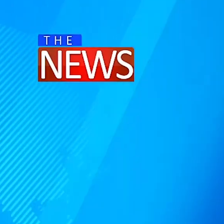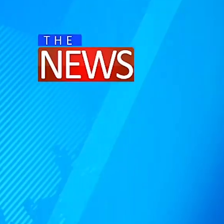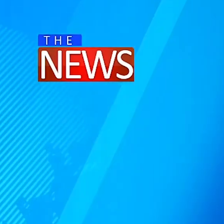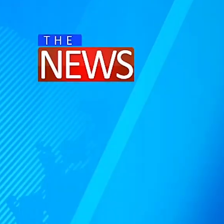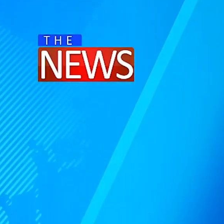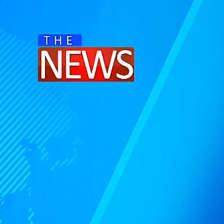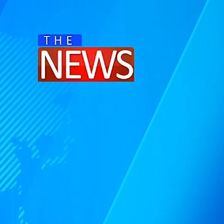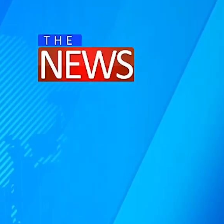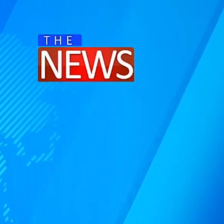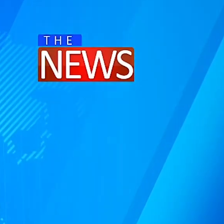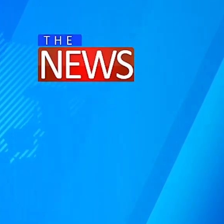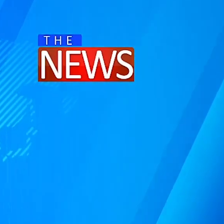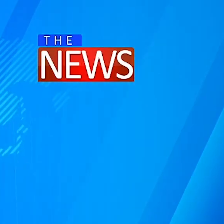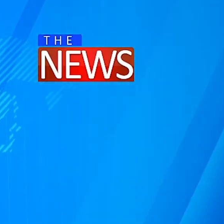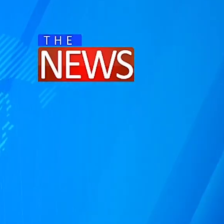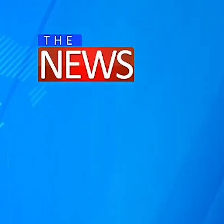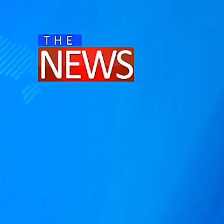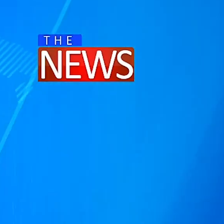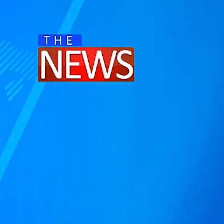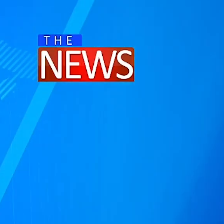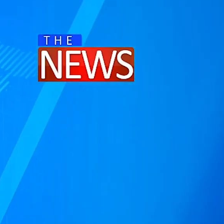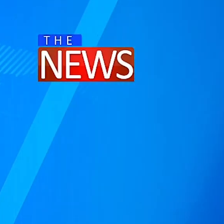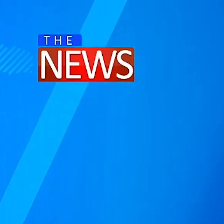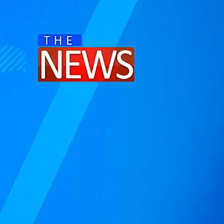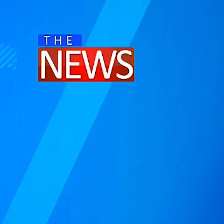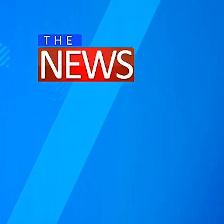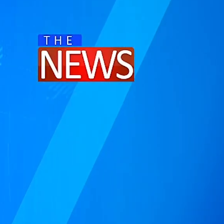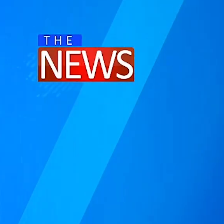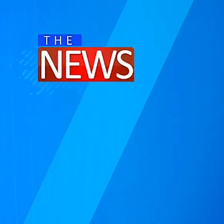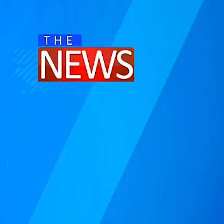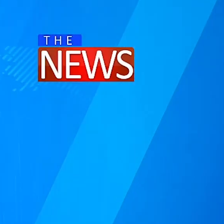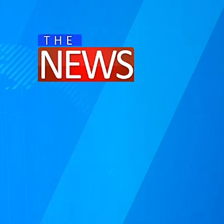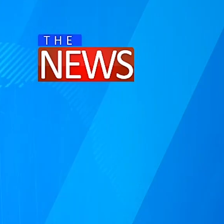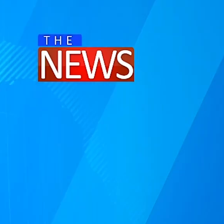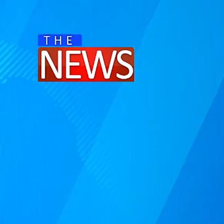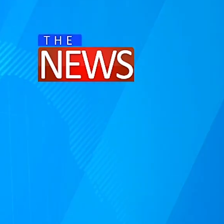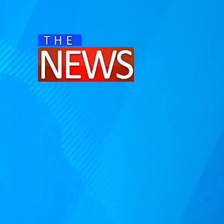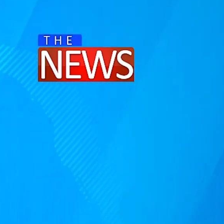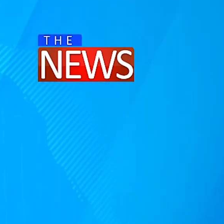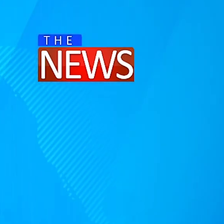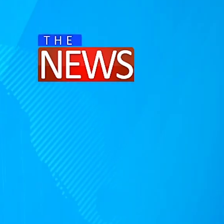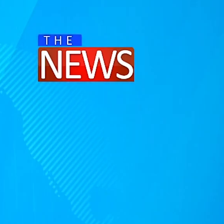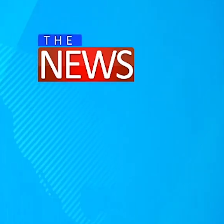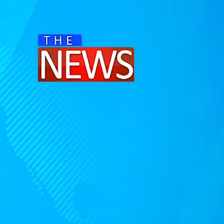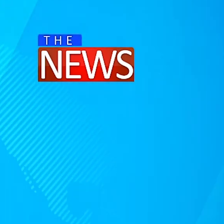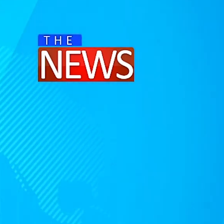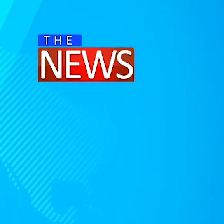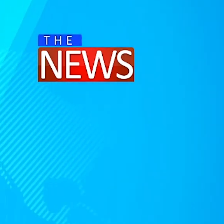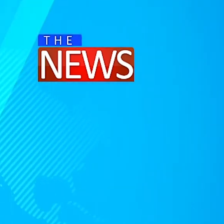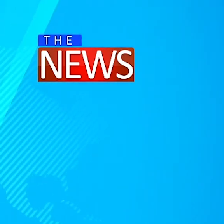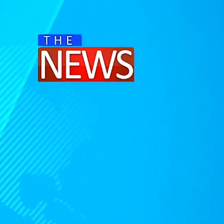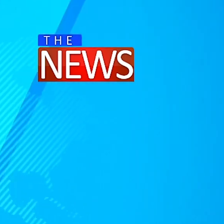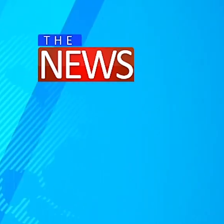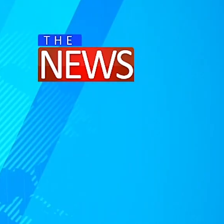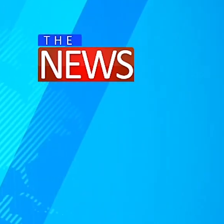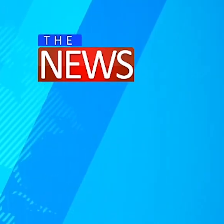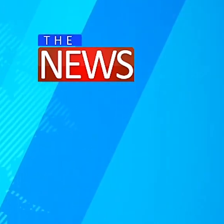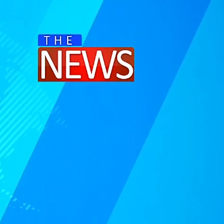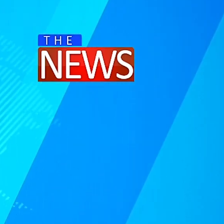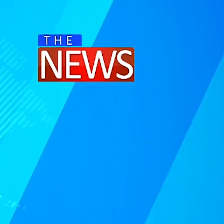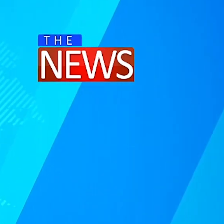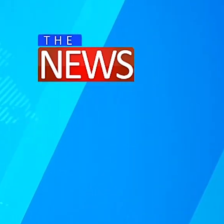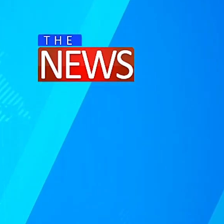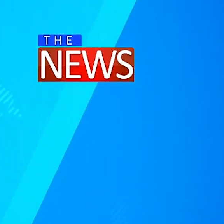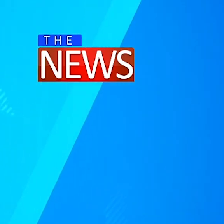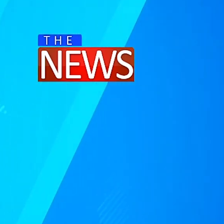Less than 10% of the population has received the first dose of a COVID-19 vaccine, despite the major